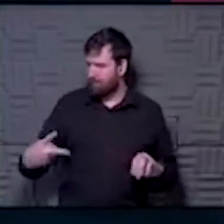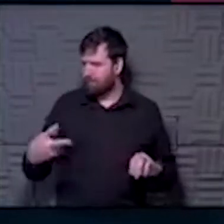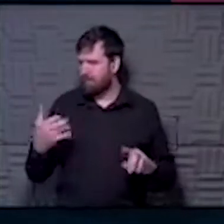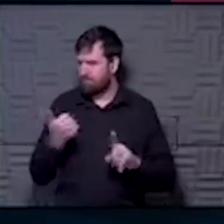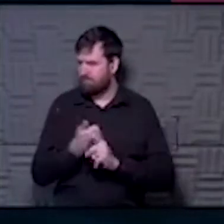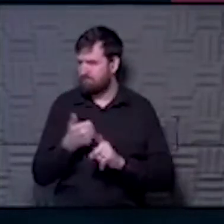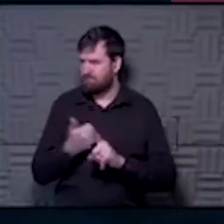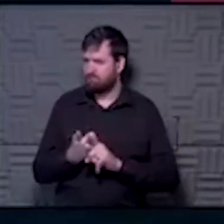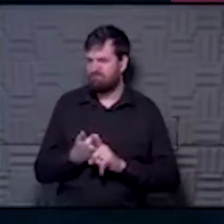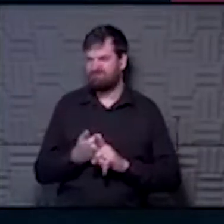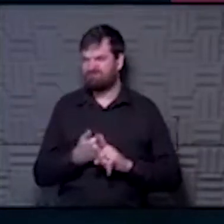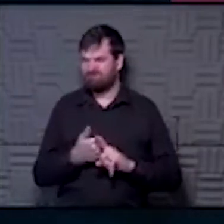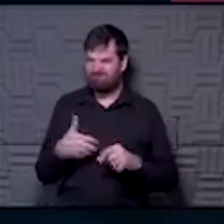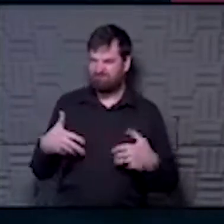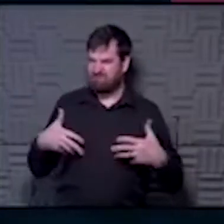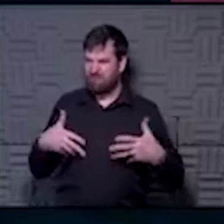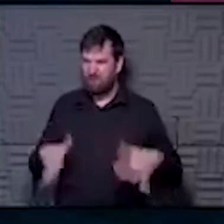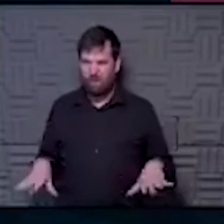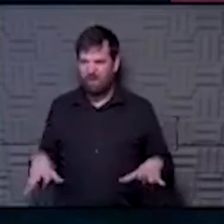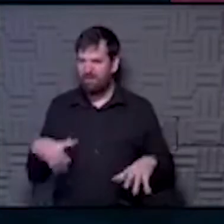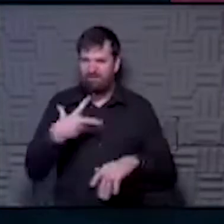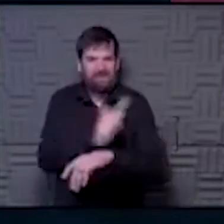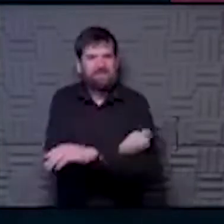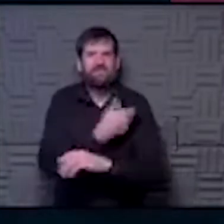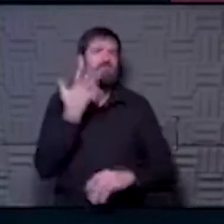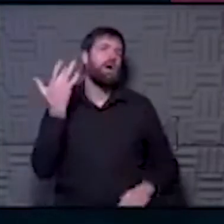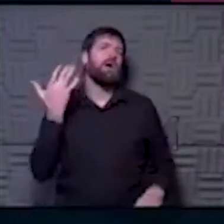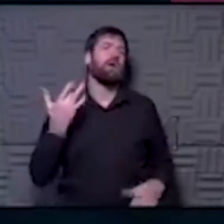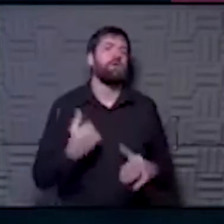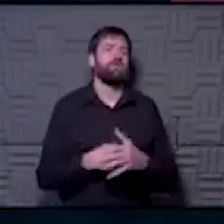they saying that they don't want to have the vaccine yet?